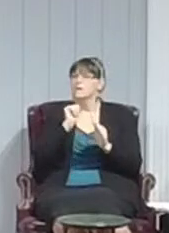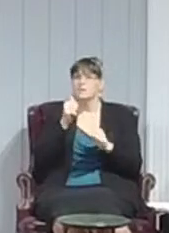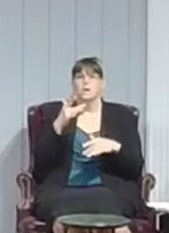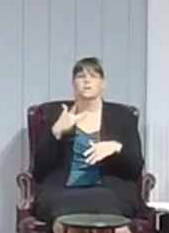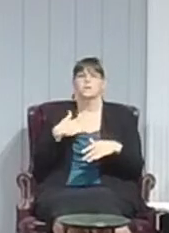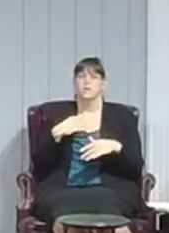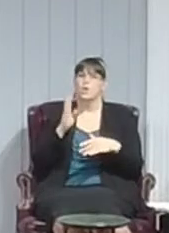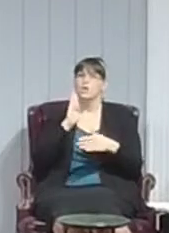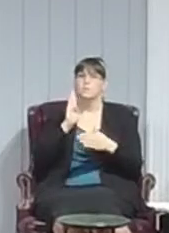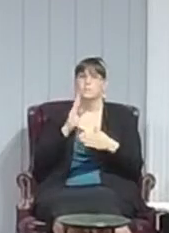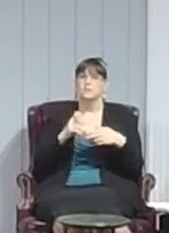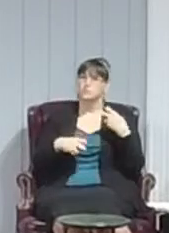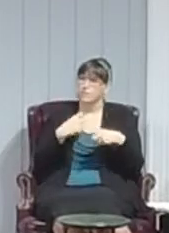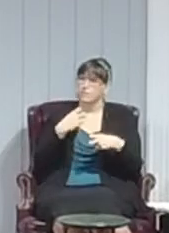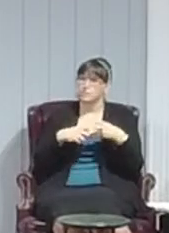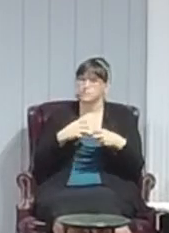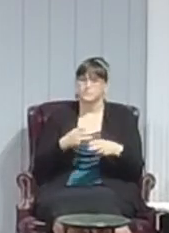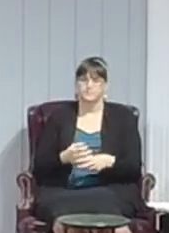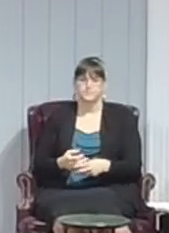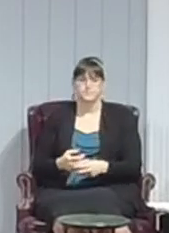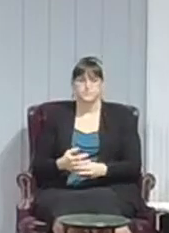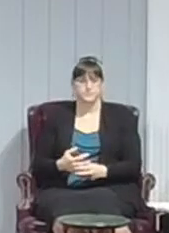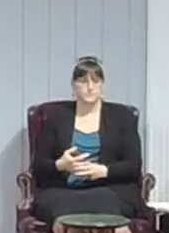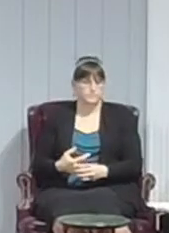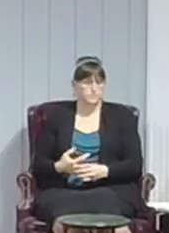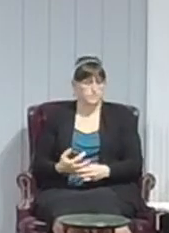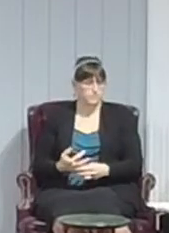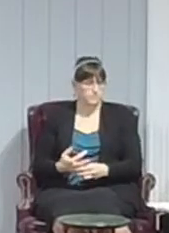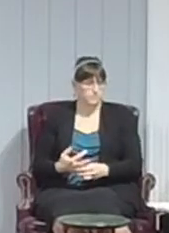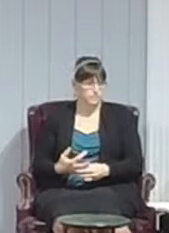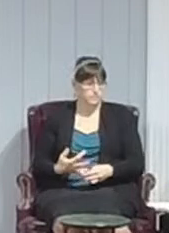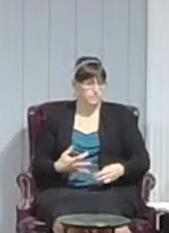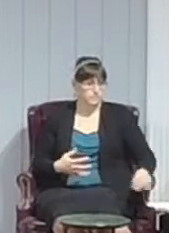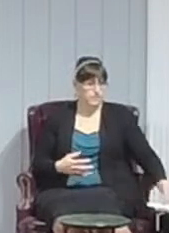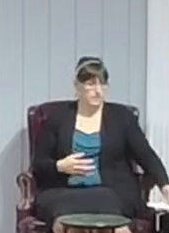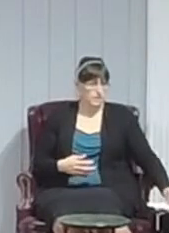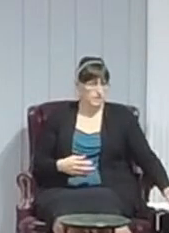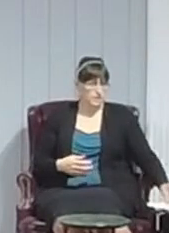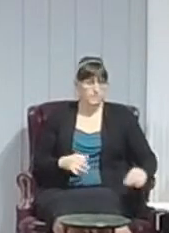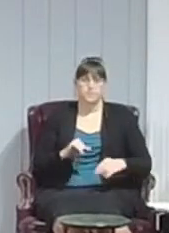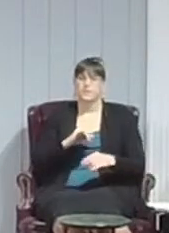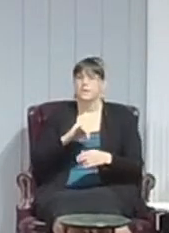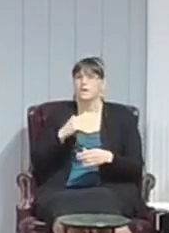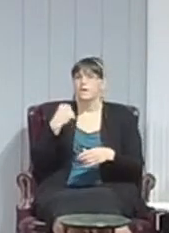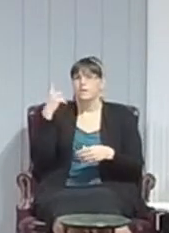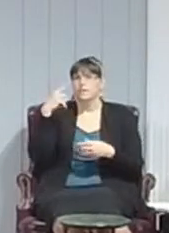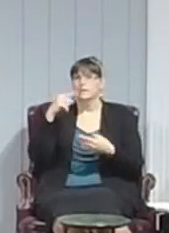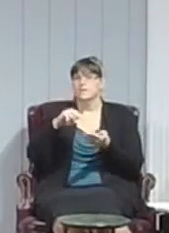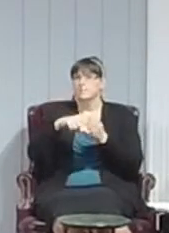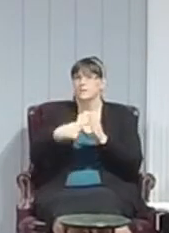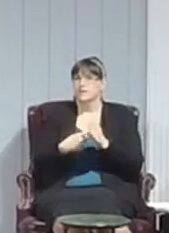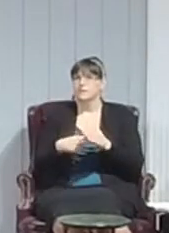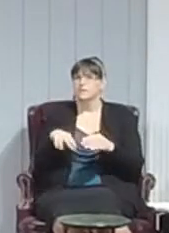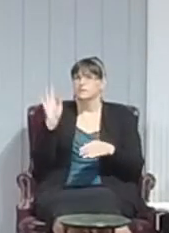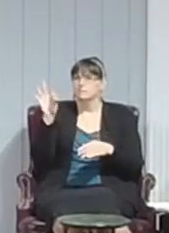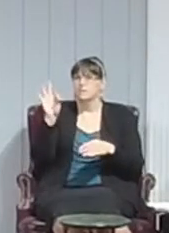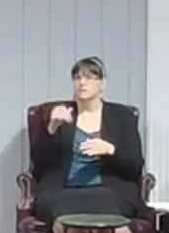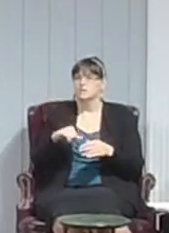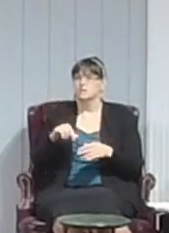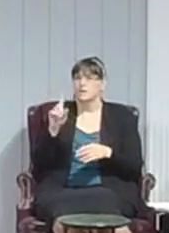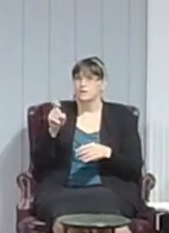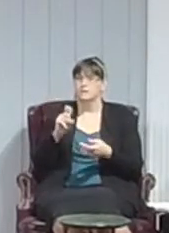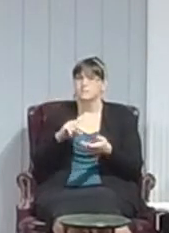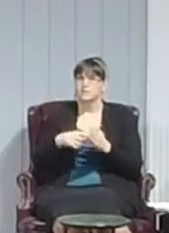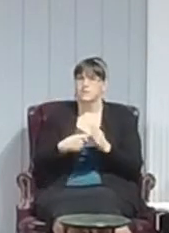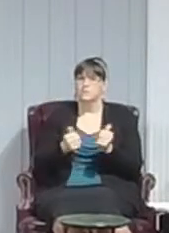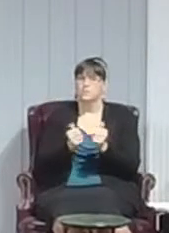he says it twice in this chapter. "Let not your heart be troubled." And I think as I begin this message, I need to